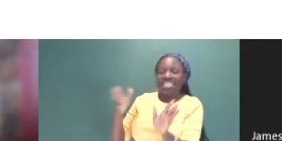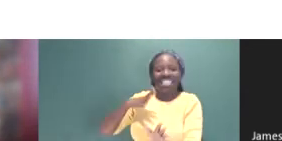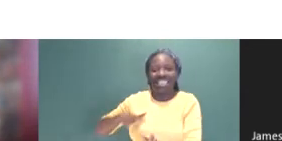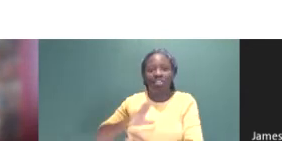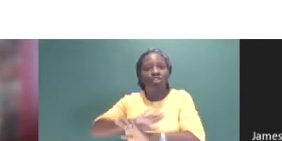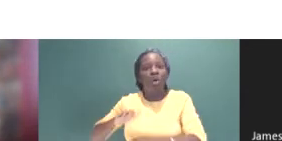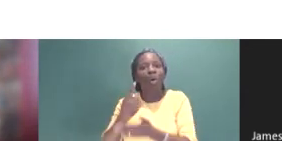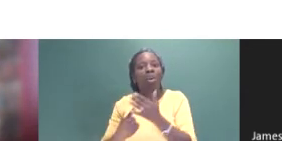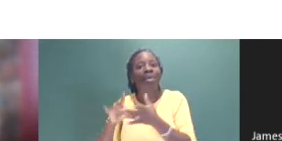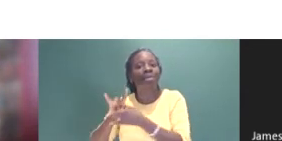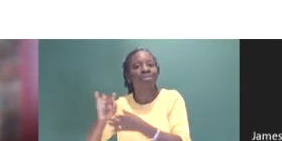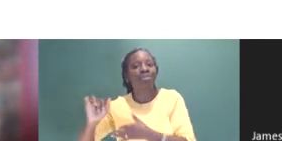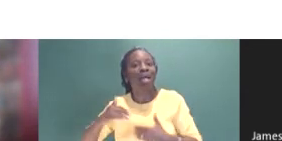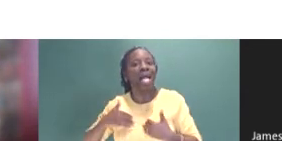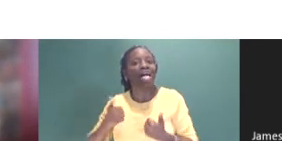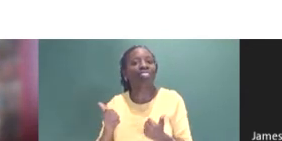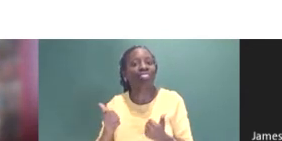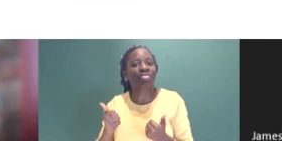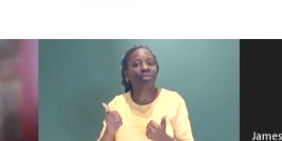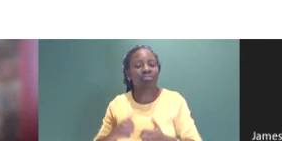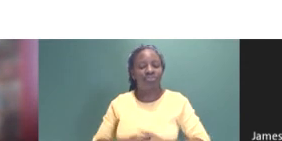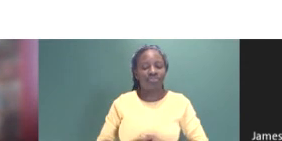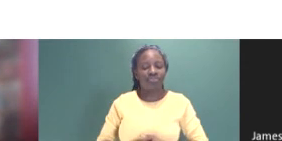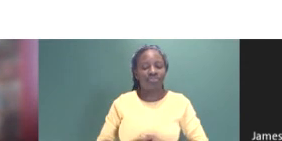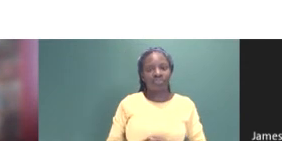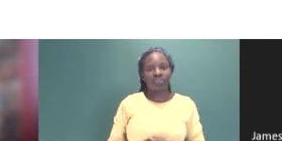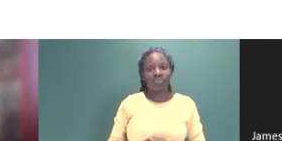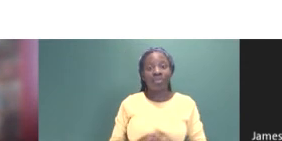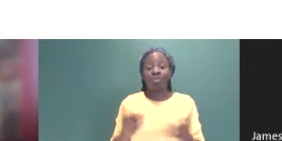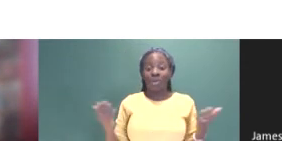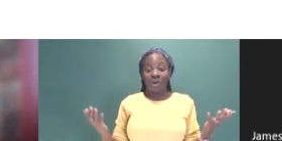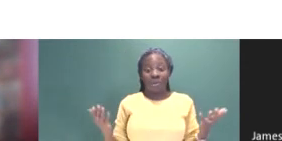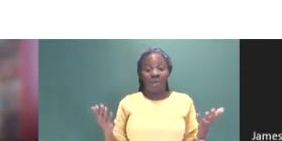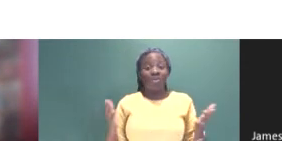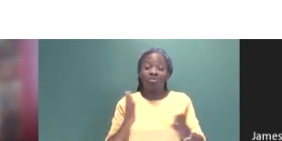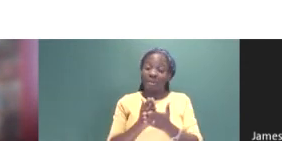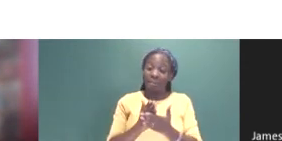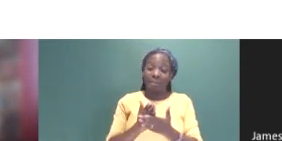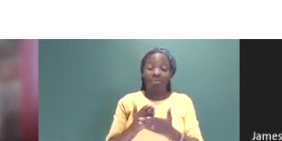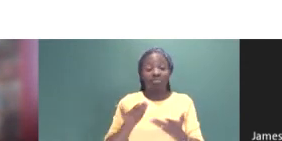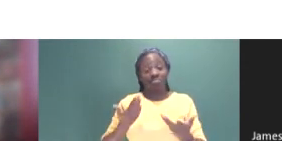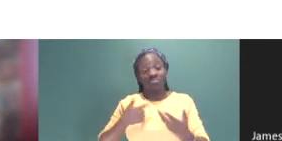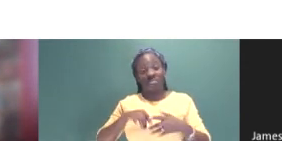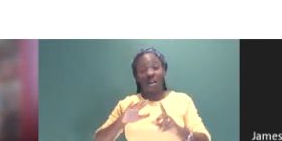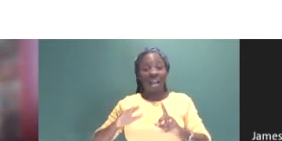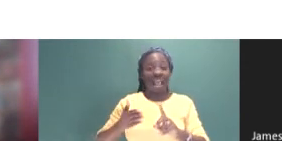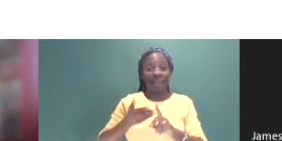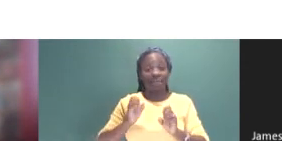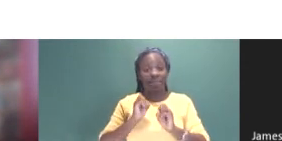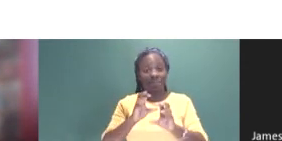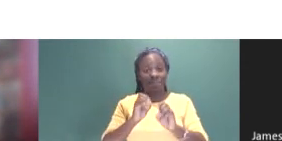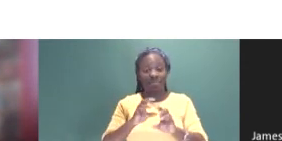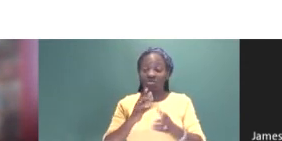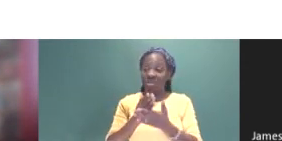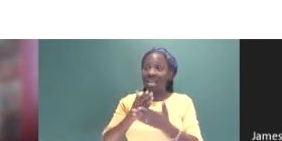their health. Okay, so we're really saying that governments and others need to make sure that